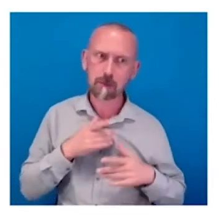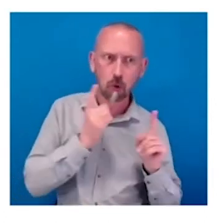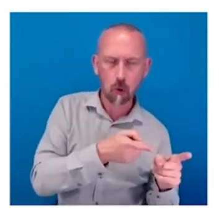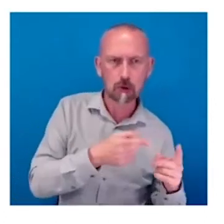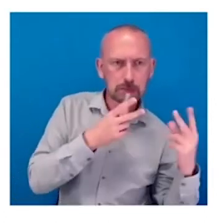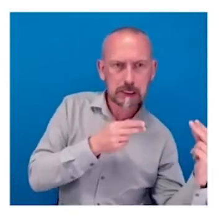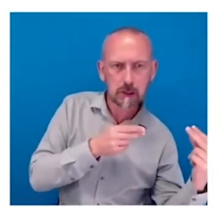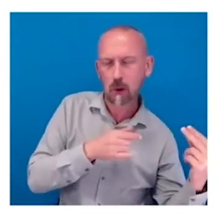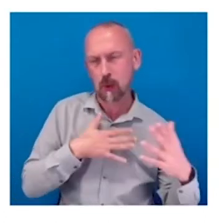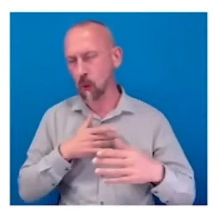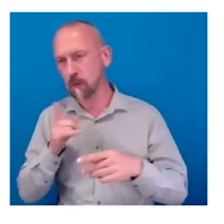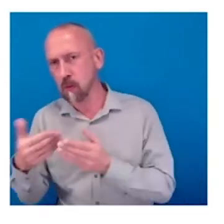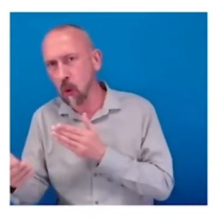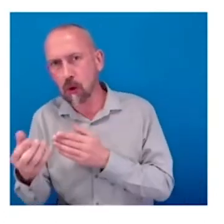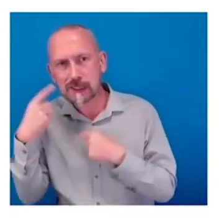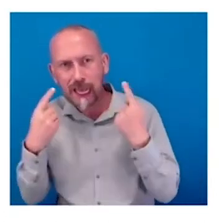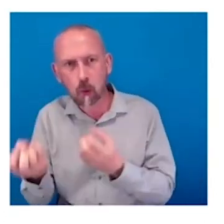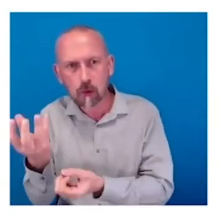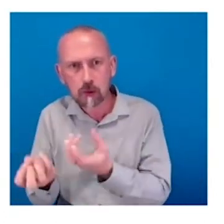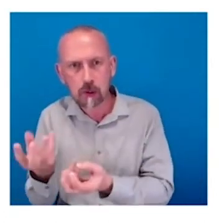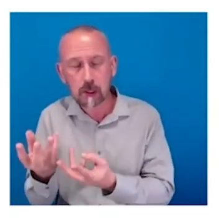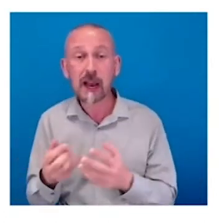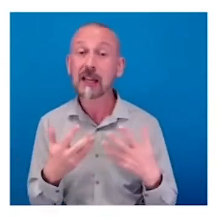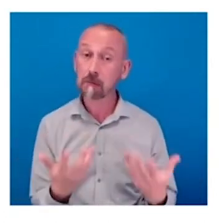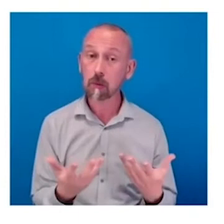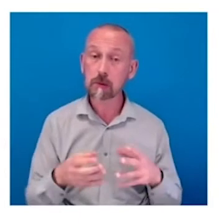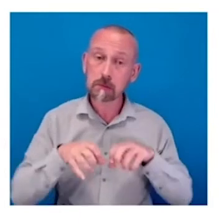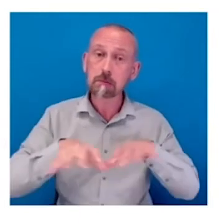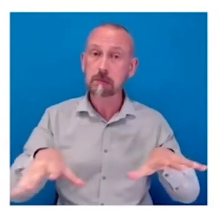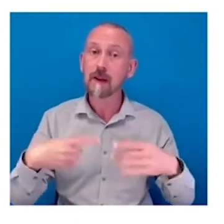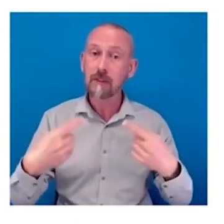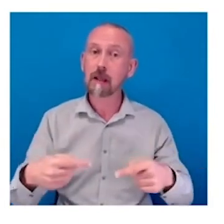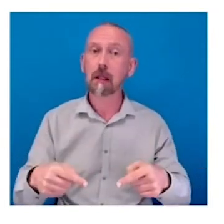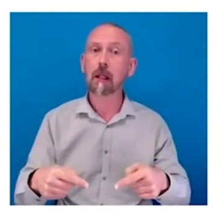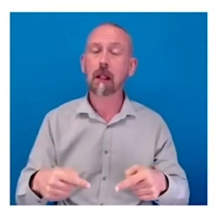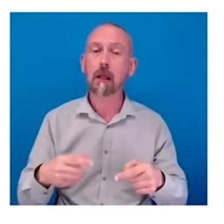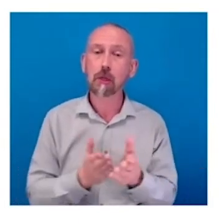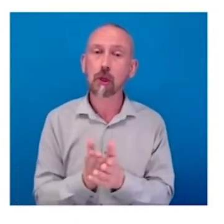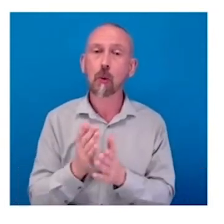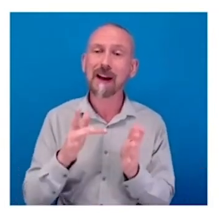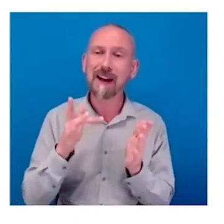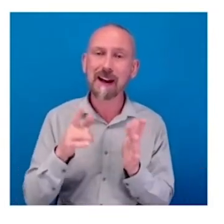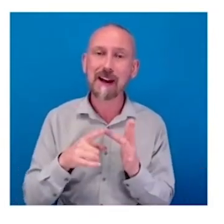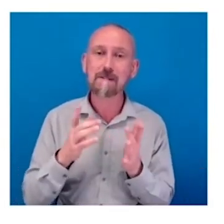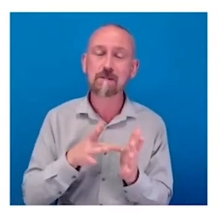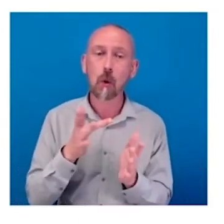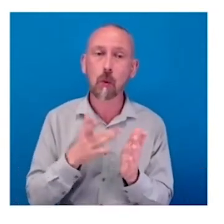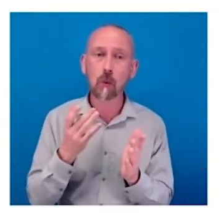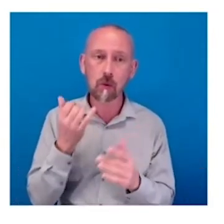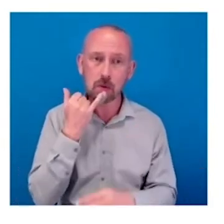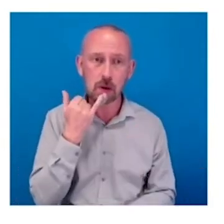as I said, only available on iPhone, and we do plan to release to more countries